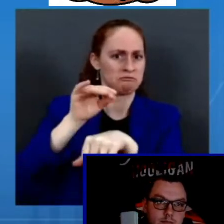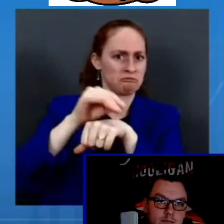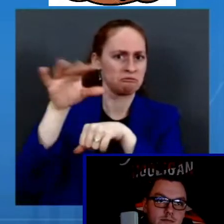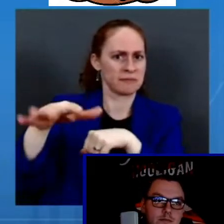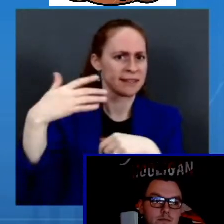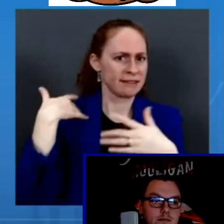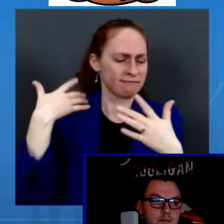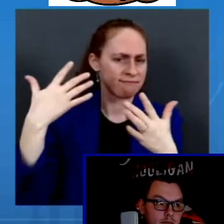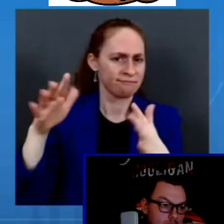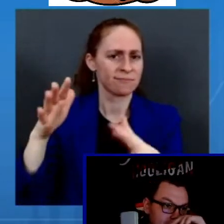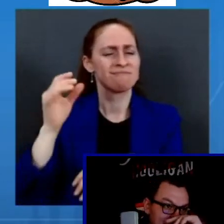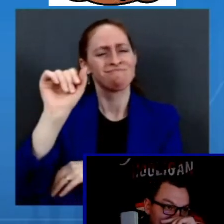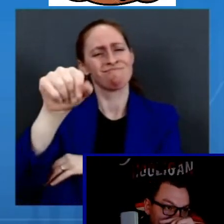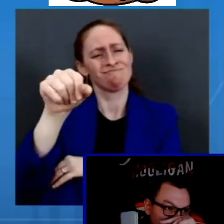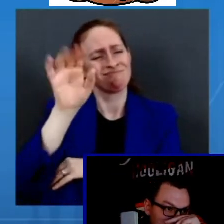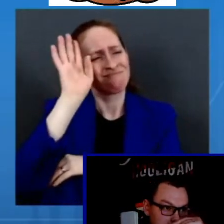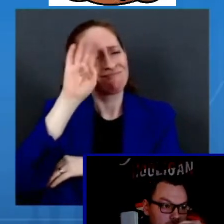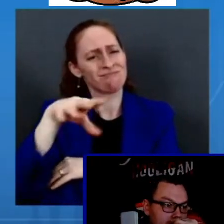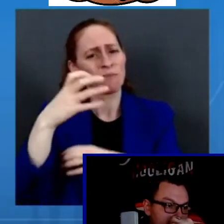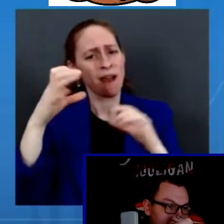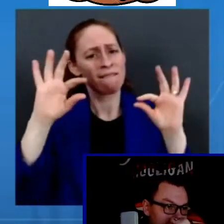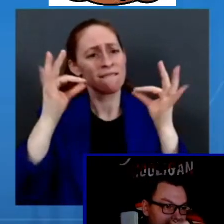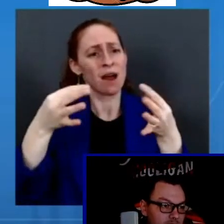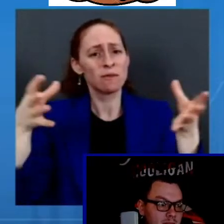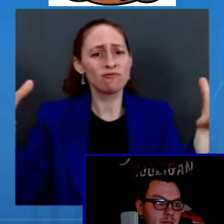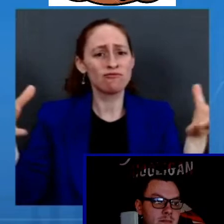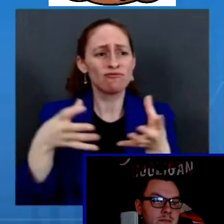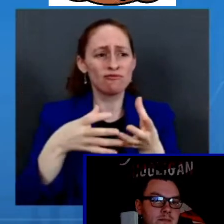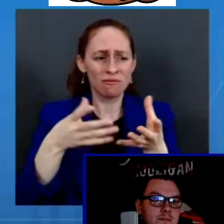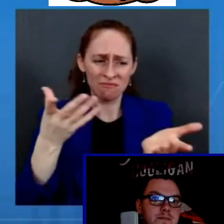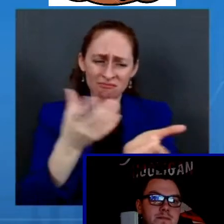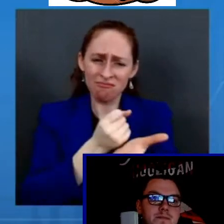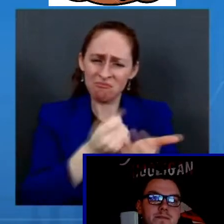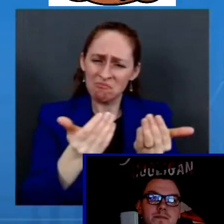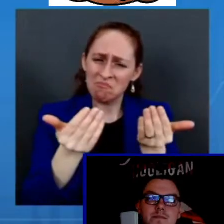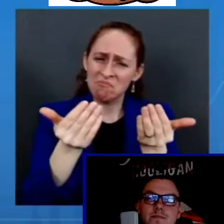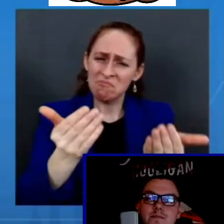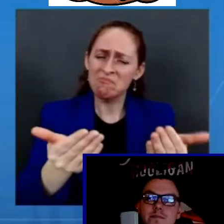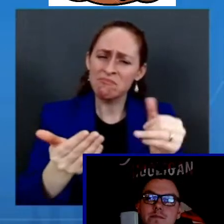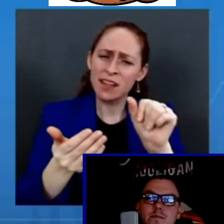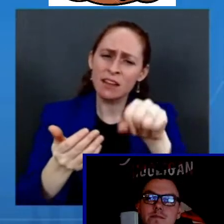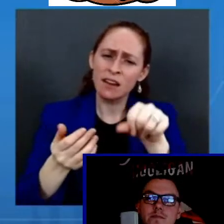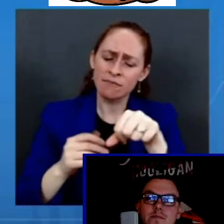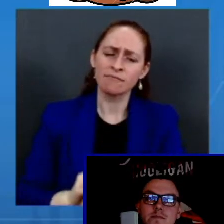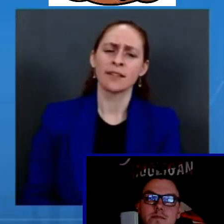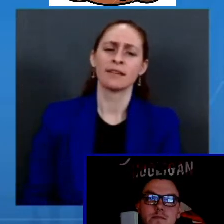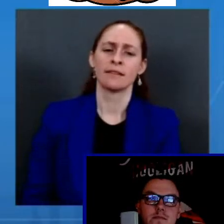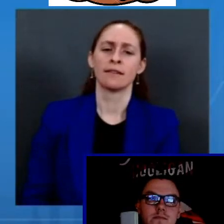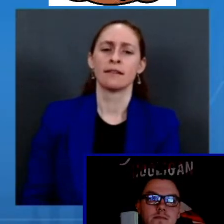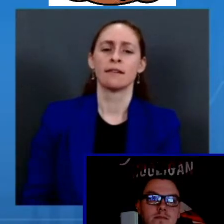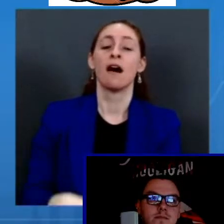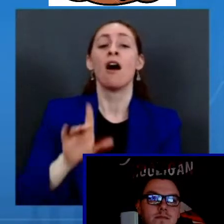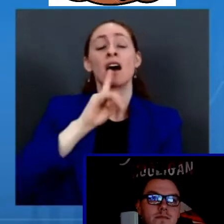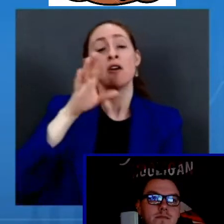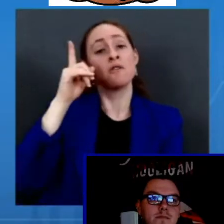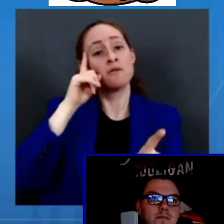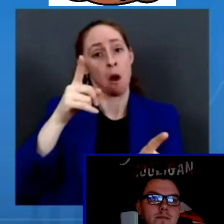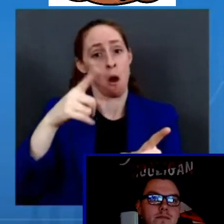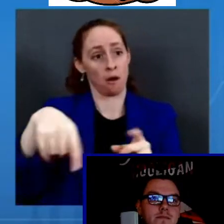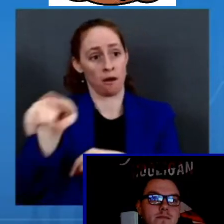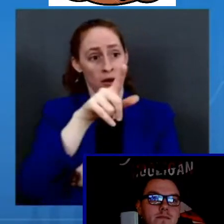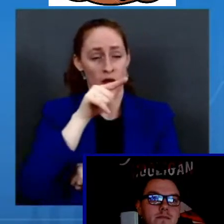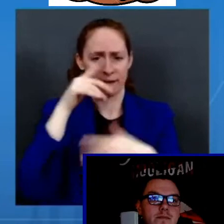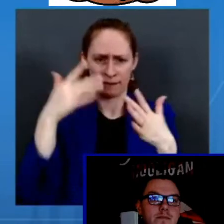this holiday season. And so to do so, we're really encouraging people to be vaccinated, to be boosted, and to practice all of those